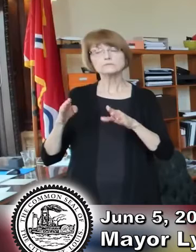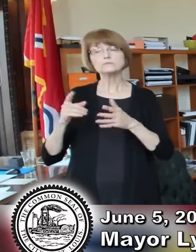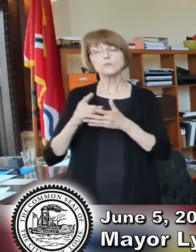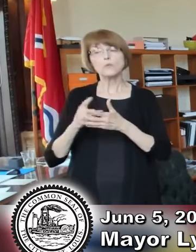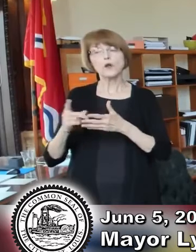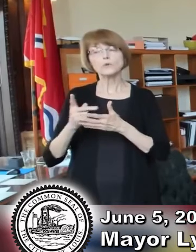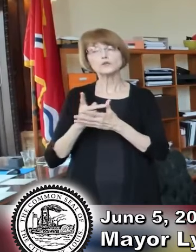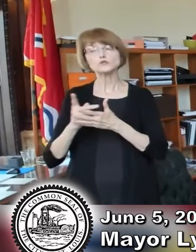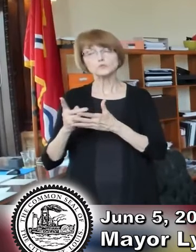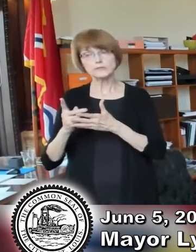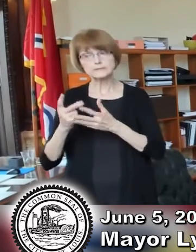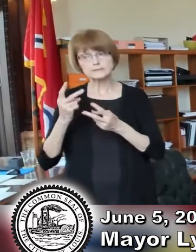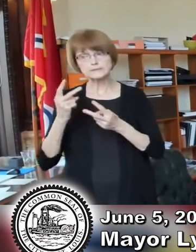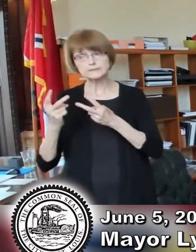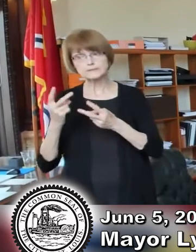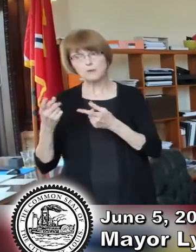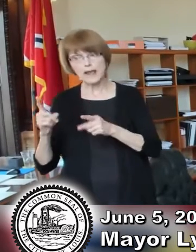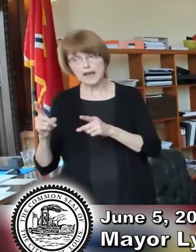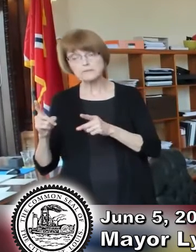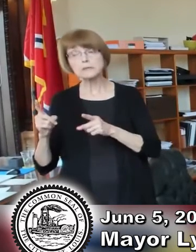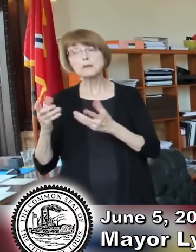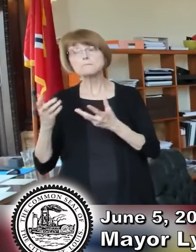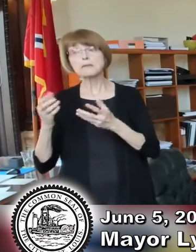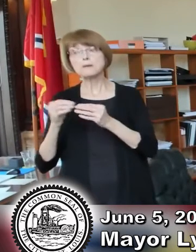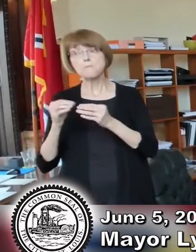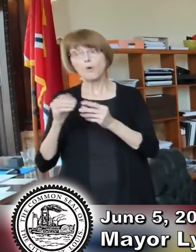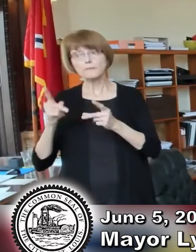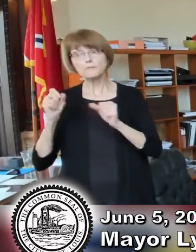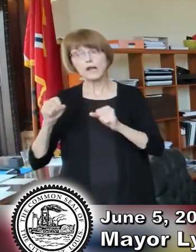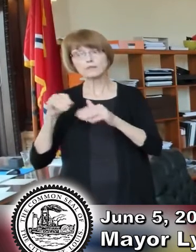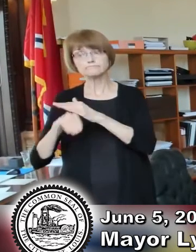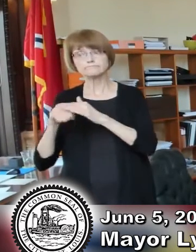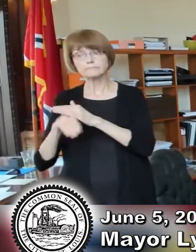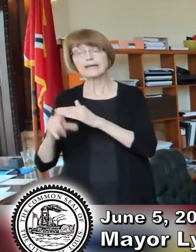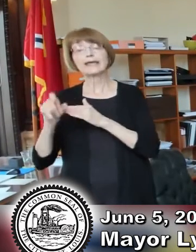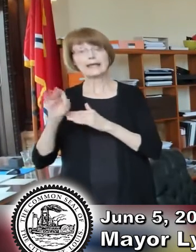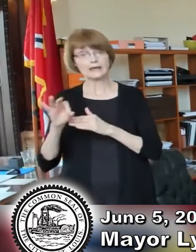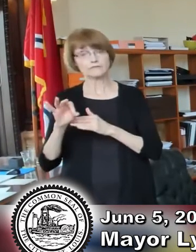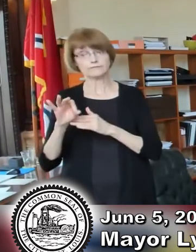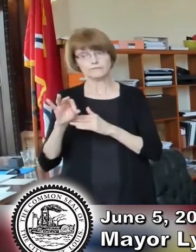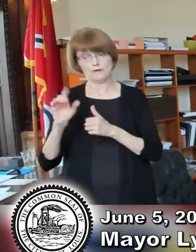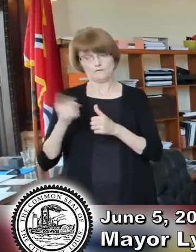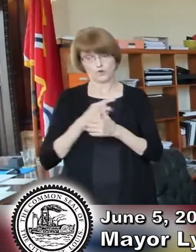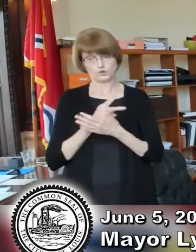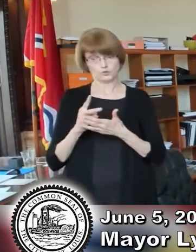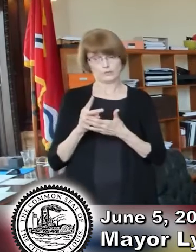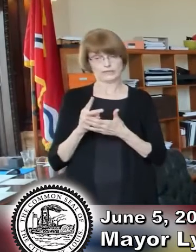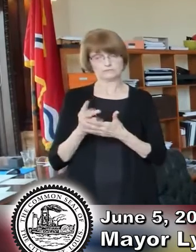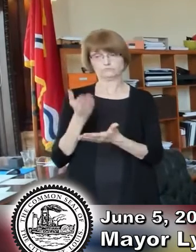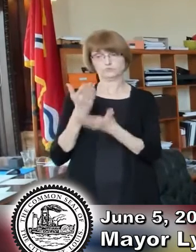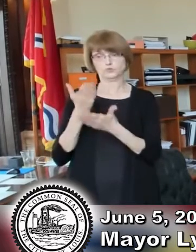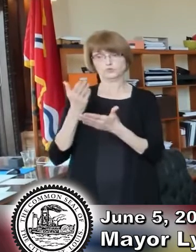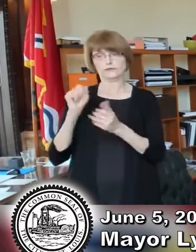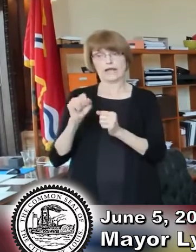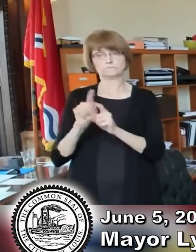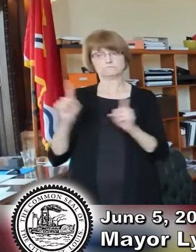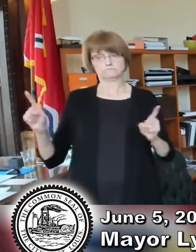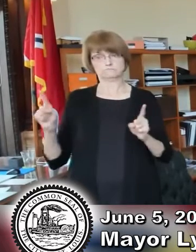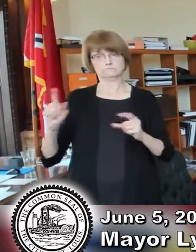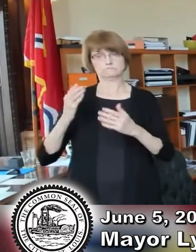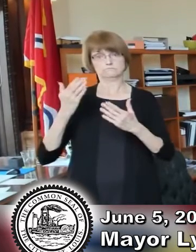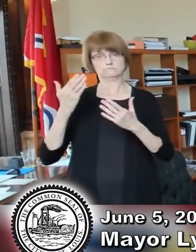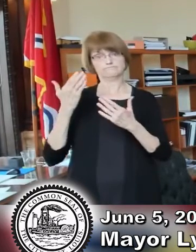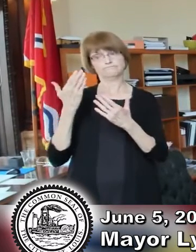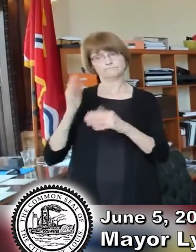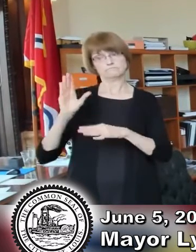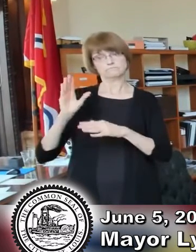to increase their capacity a bit, so long as they are able to socially distance. I don't know that I'd really call it phase 2,